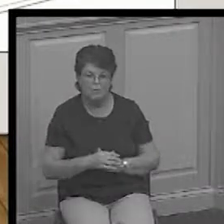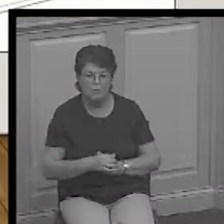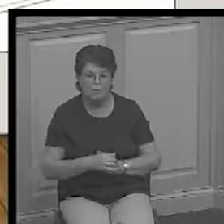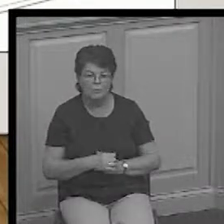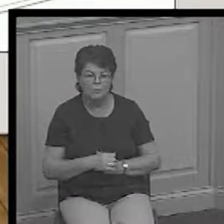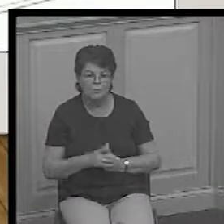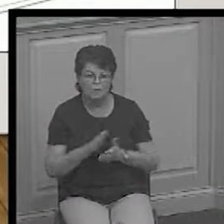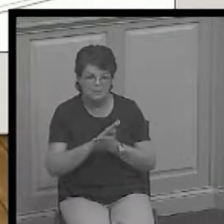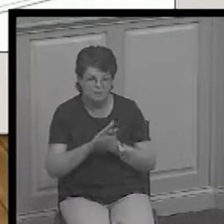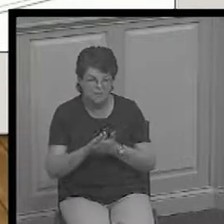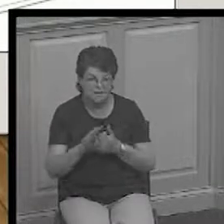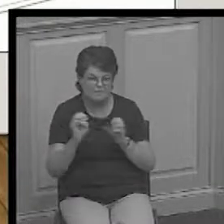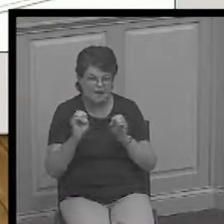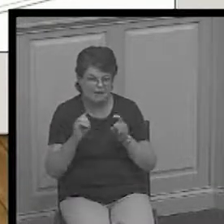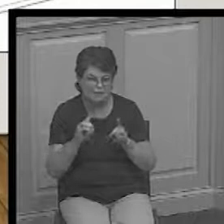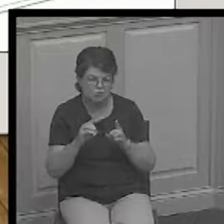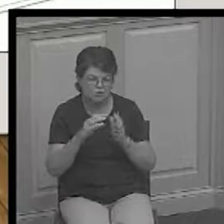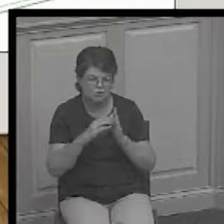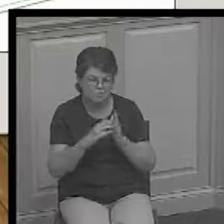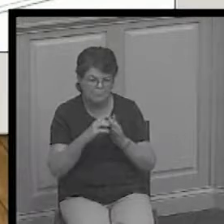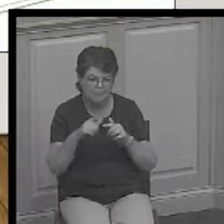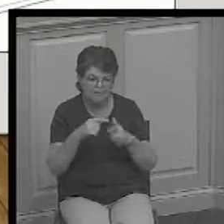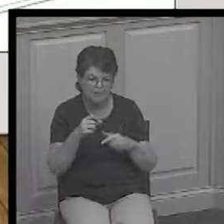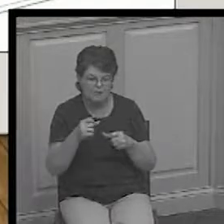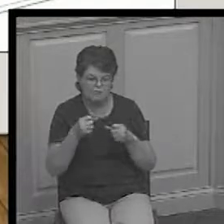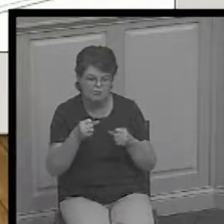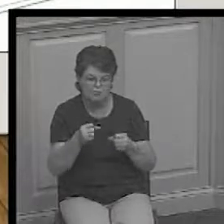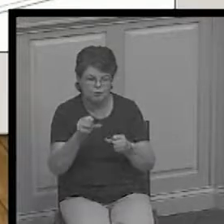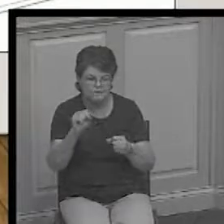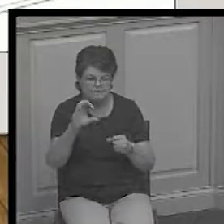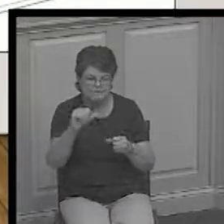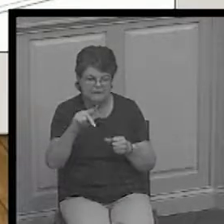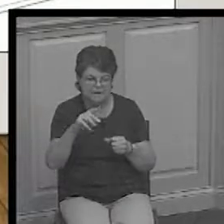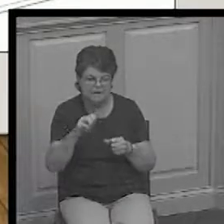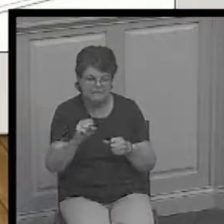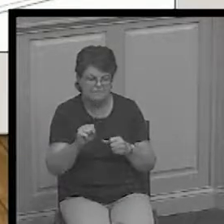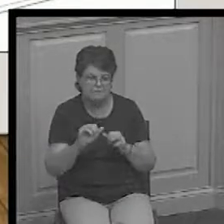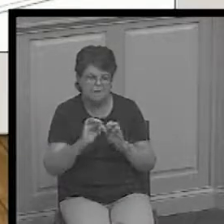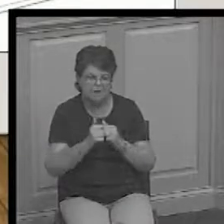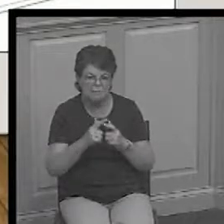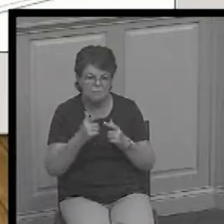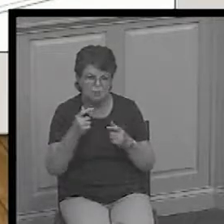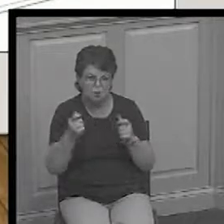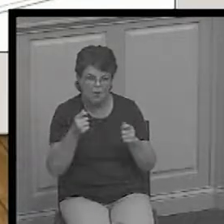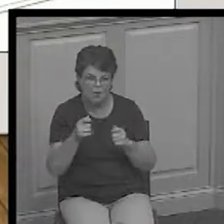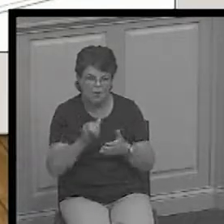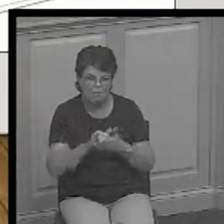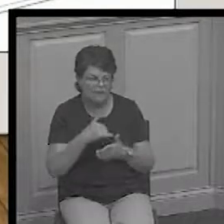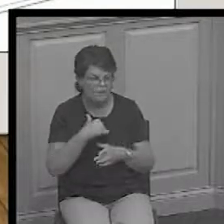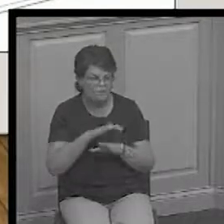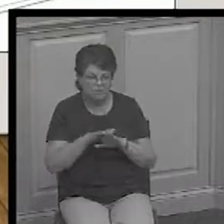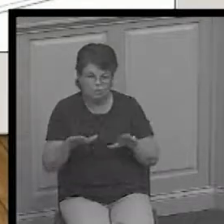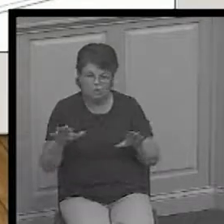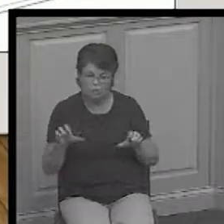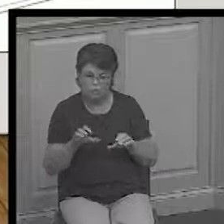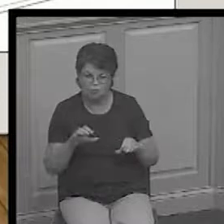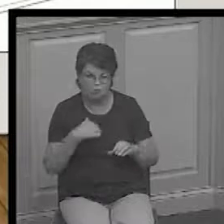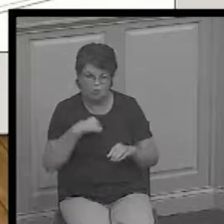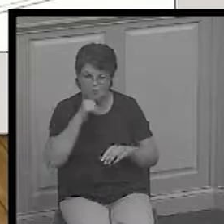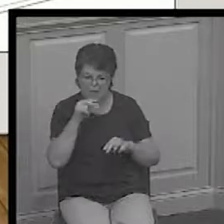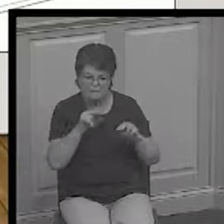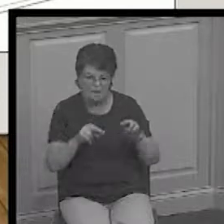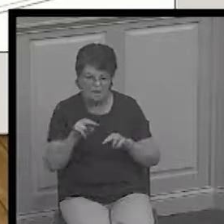There's a nice educational section about streetscapes, about how to handle your streetscape. We don't do landscaping. We are not monitoring